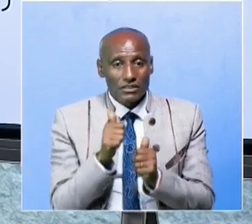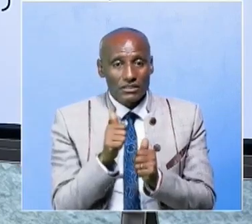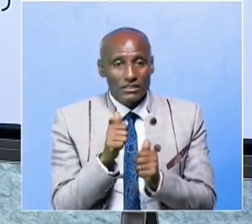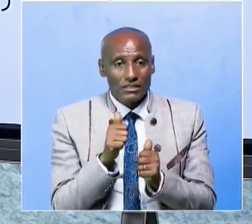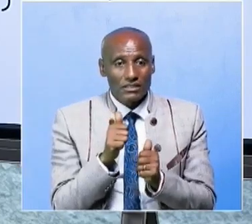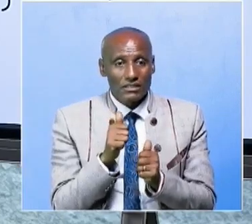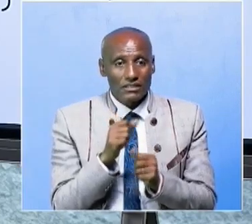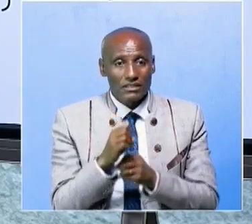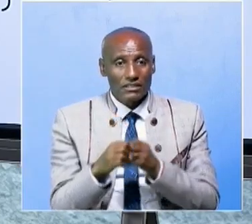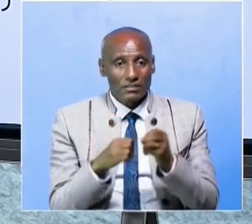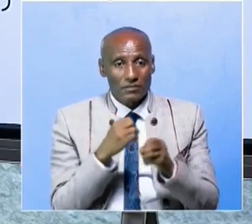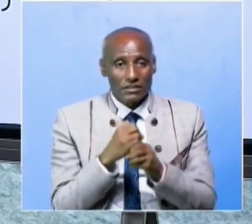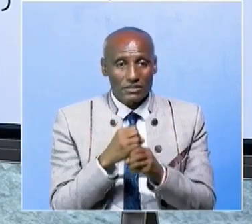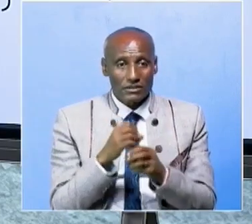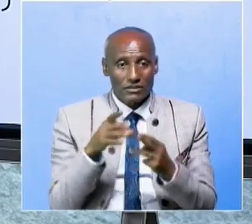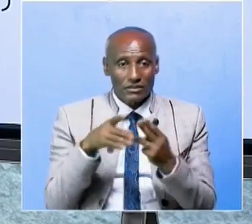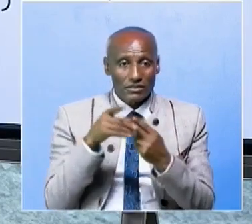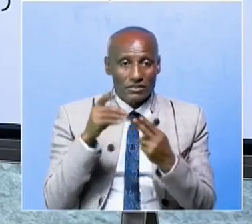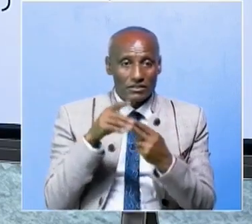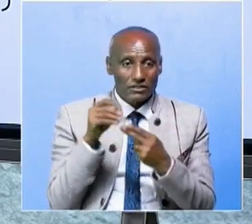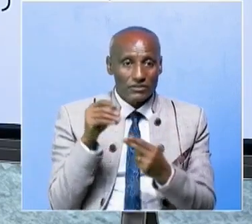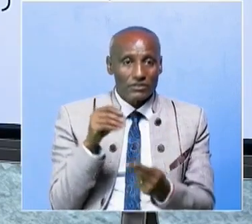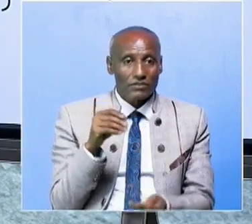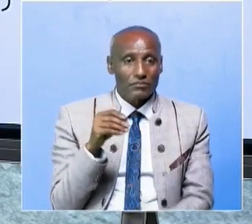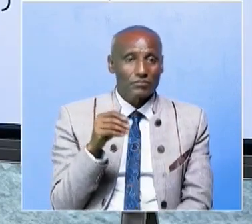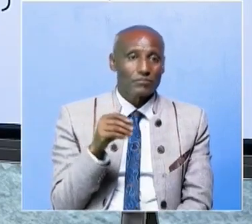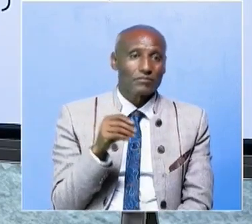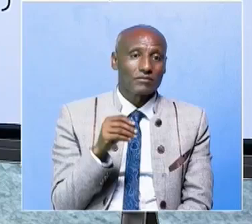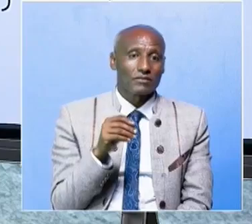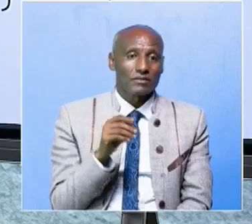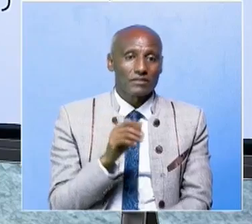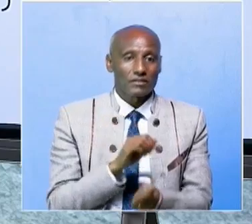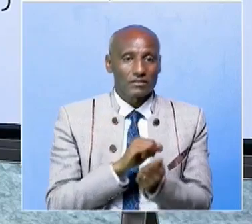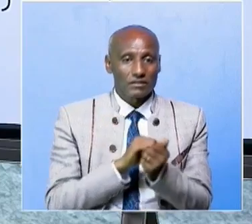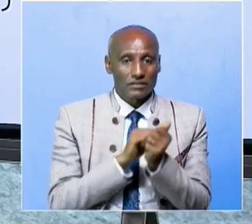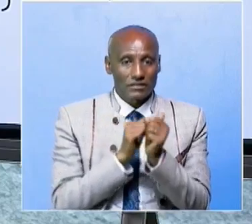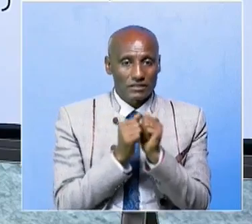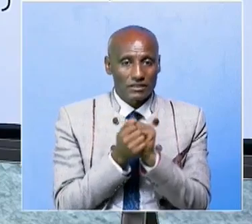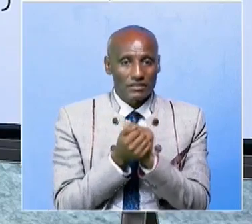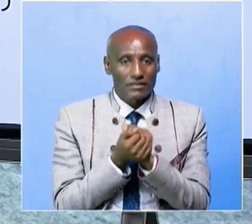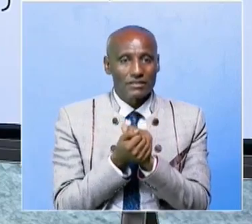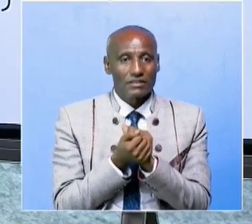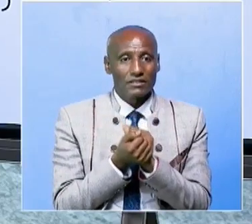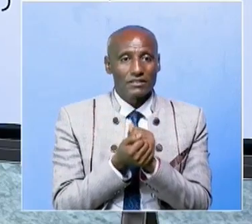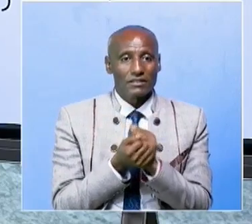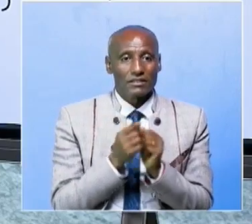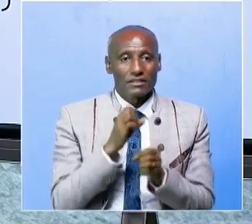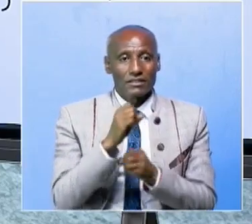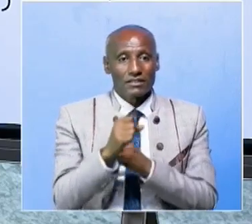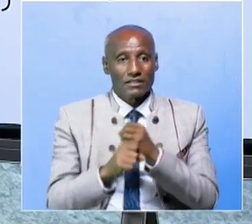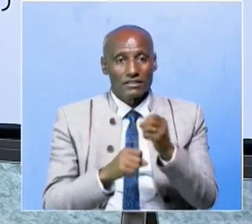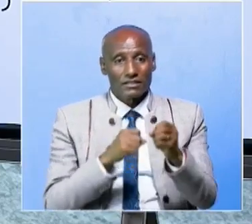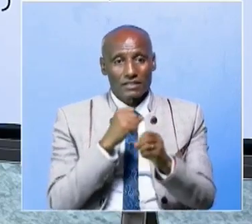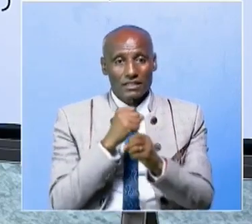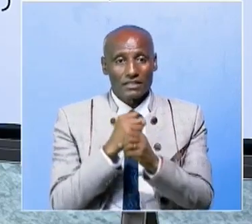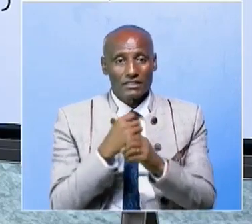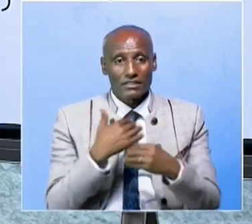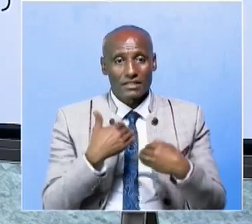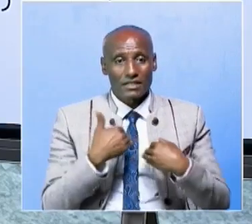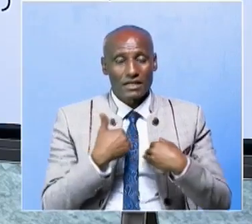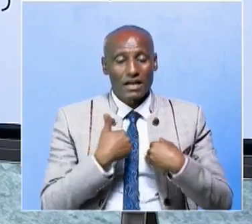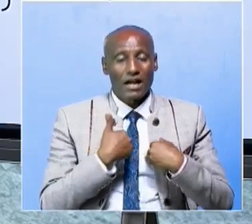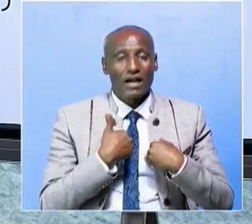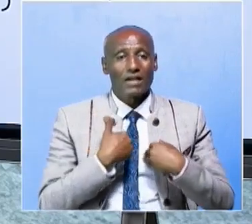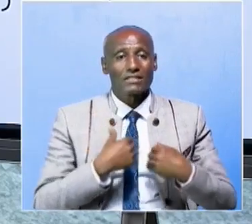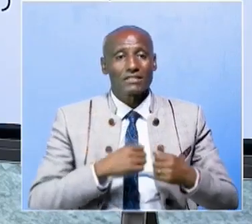the best? Because Stephen has changed it a little bit and said science has many fun